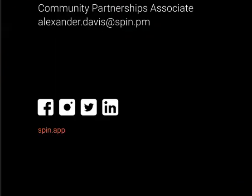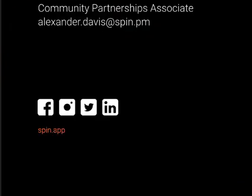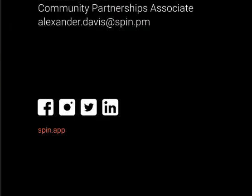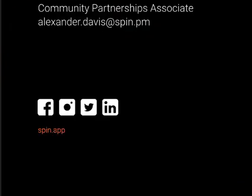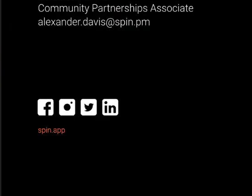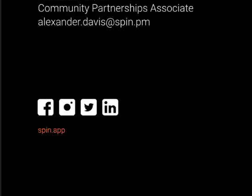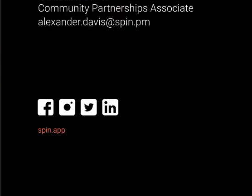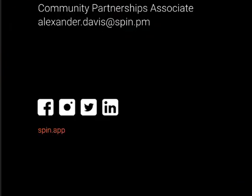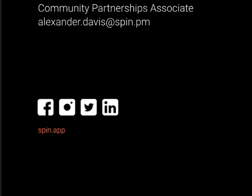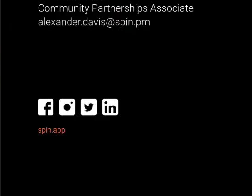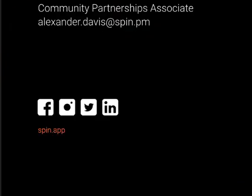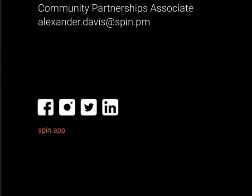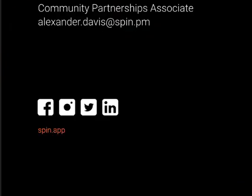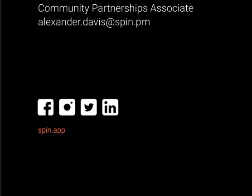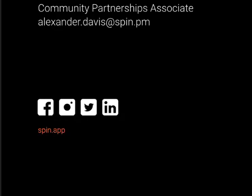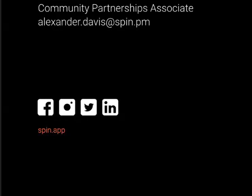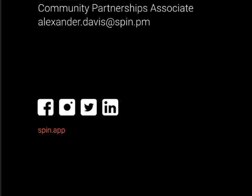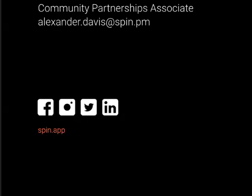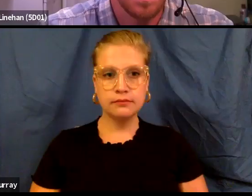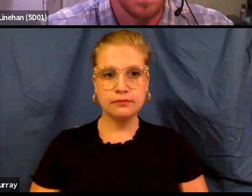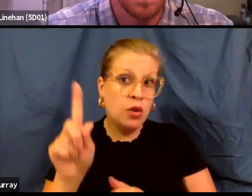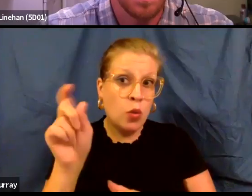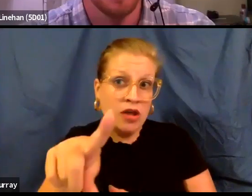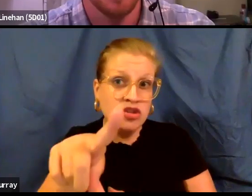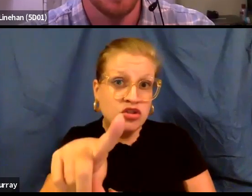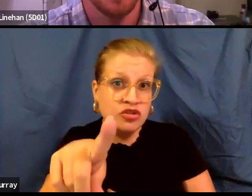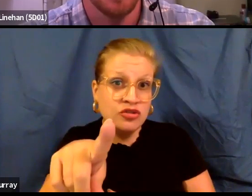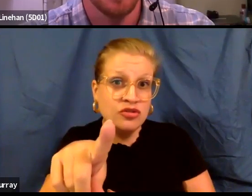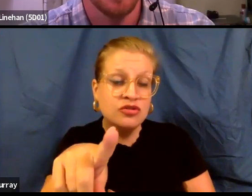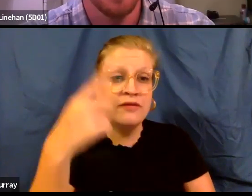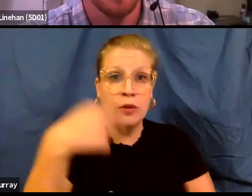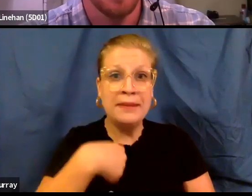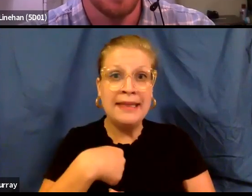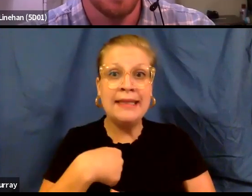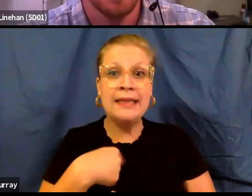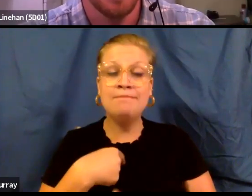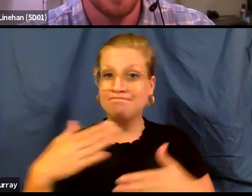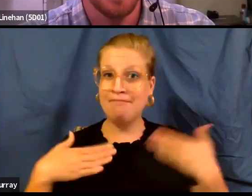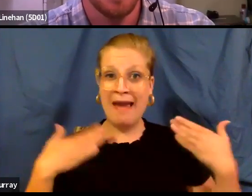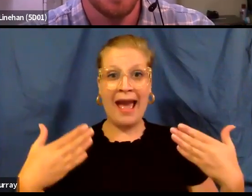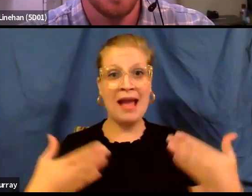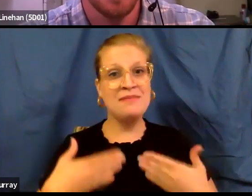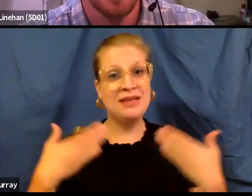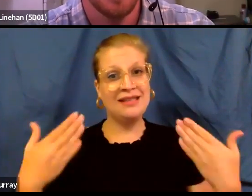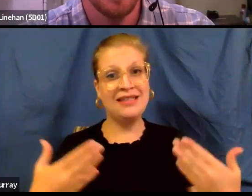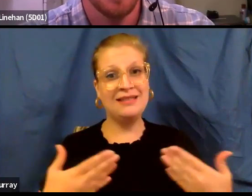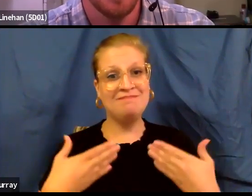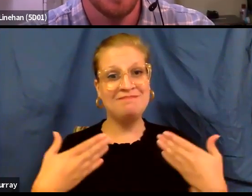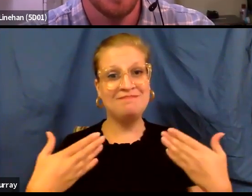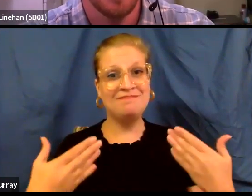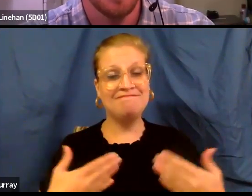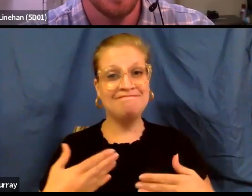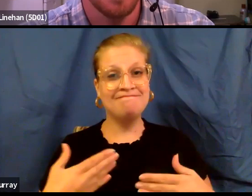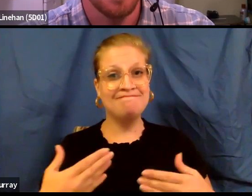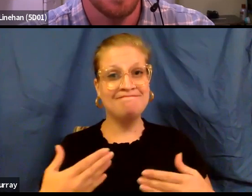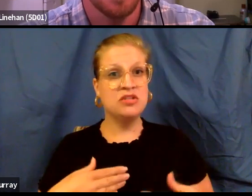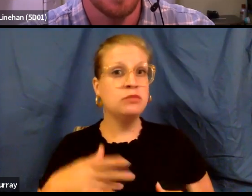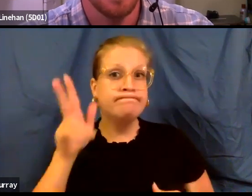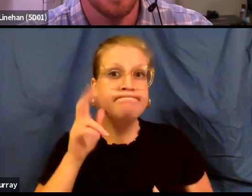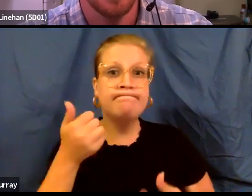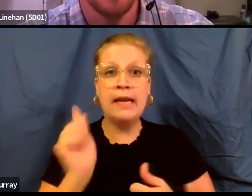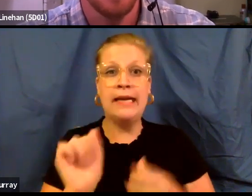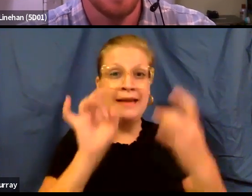If anyone has any questions for me, I'm happy to take any feedback or